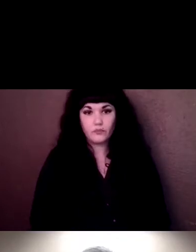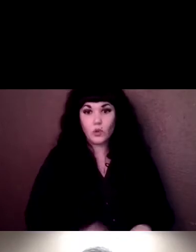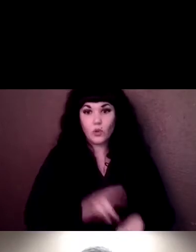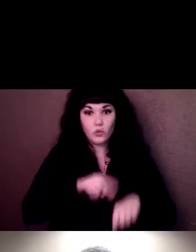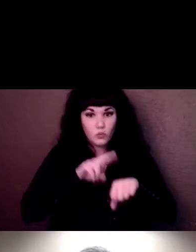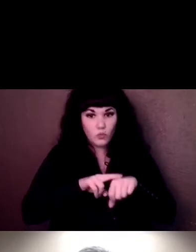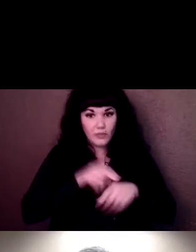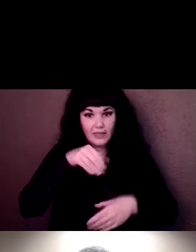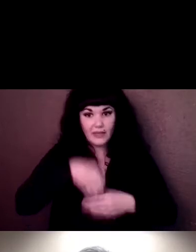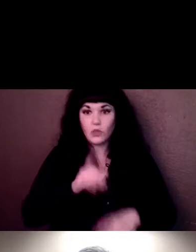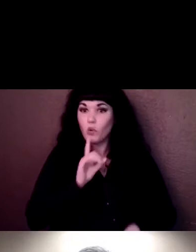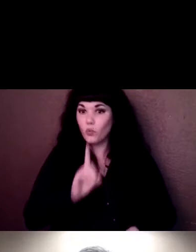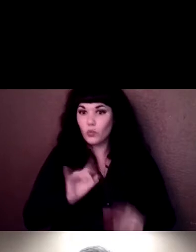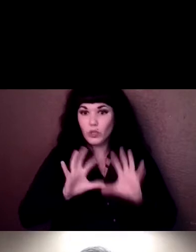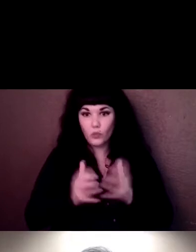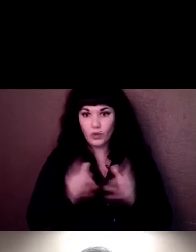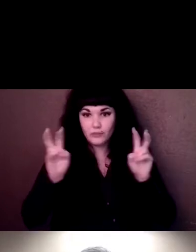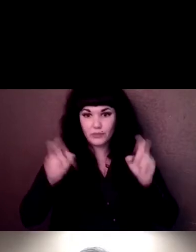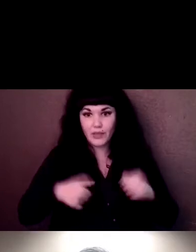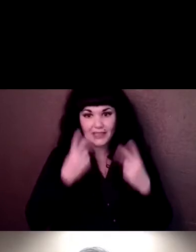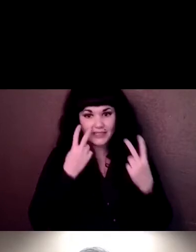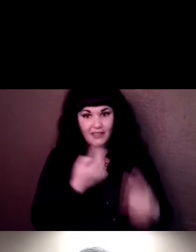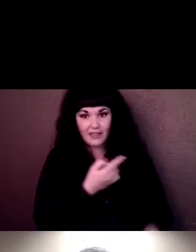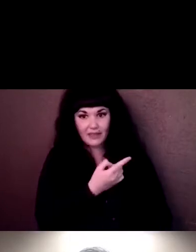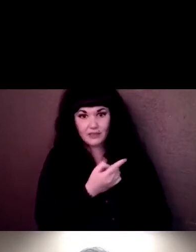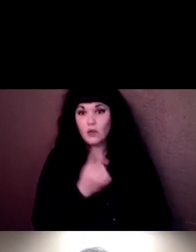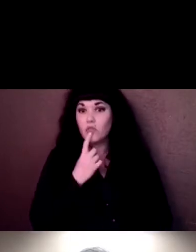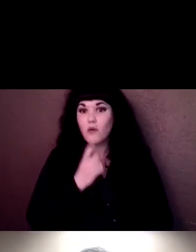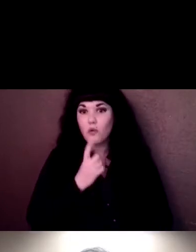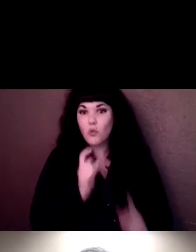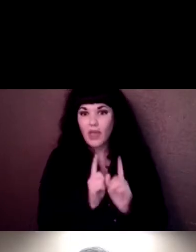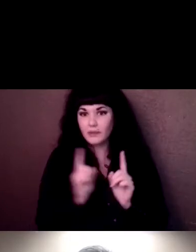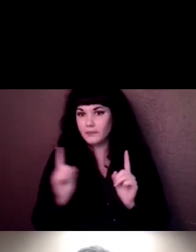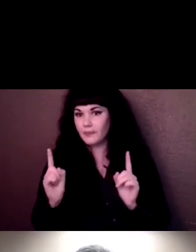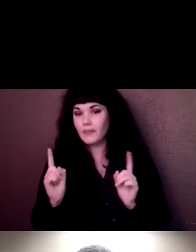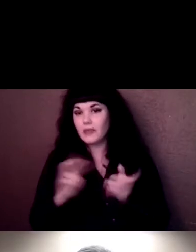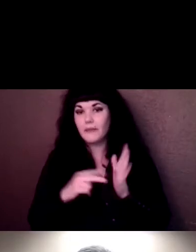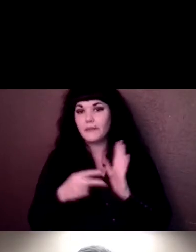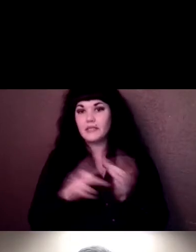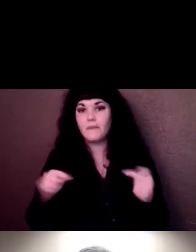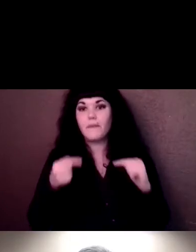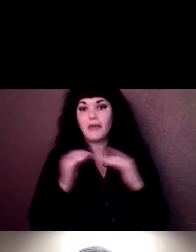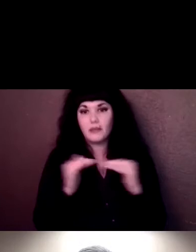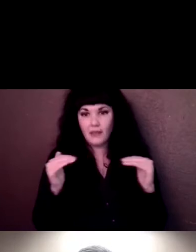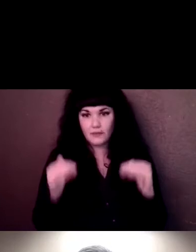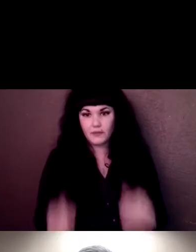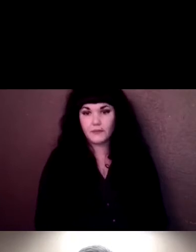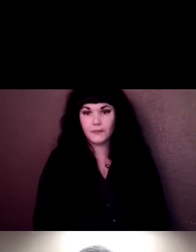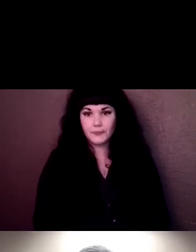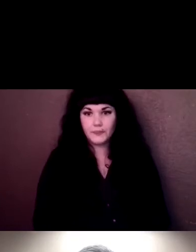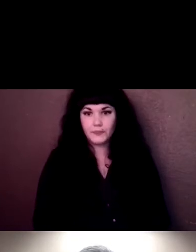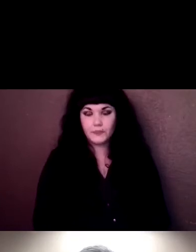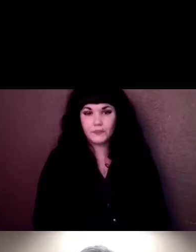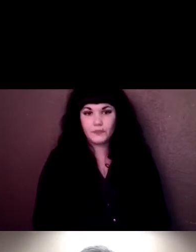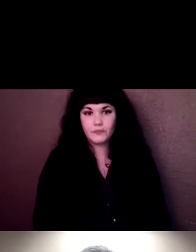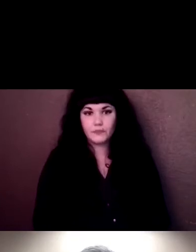world. So the red bars represent pain levels. And so, and the average pain levels, of course, that we see